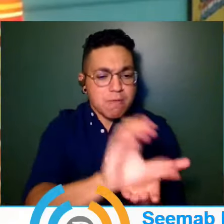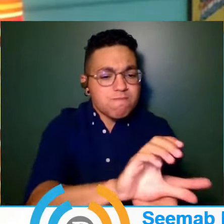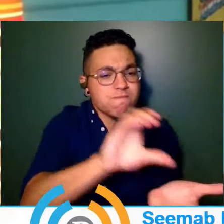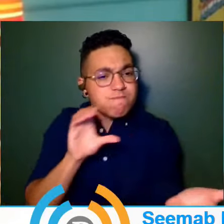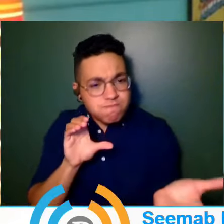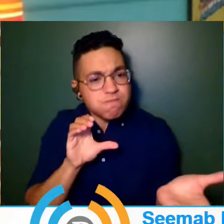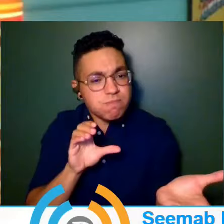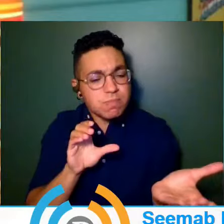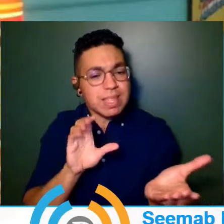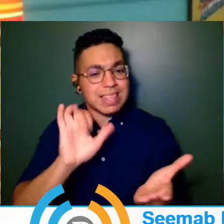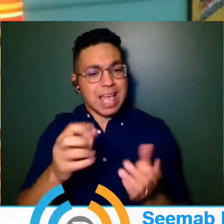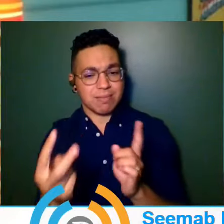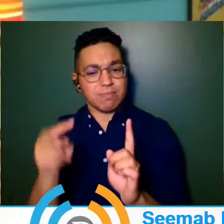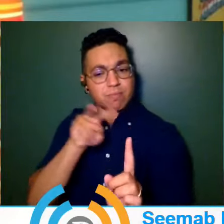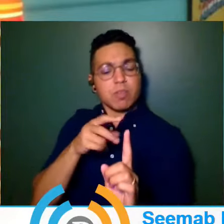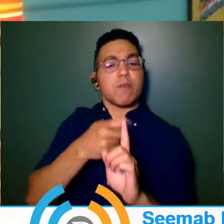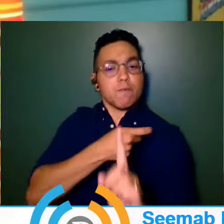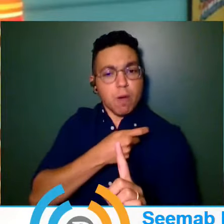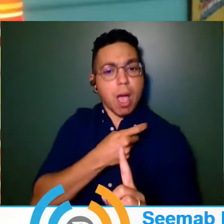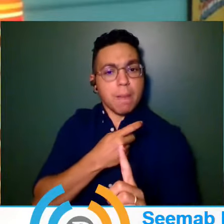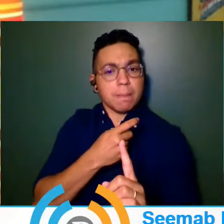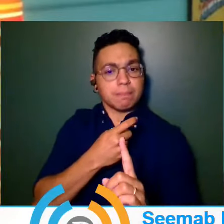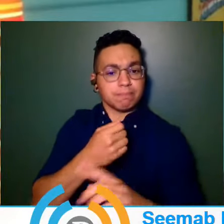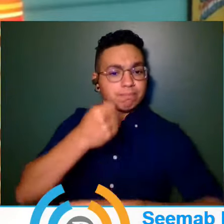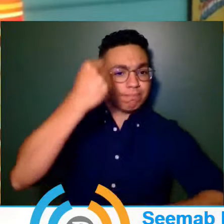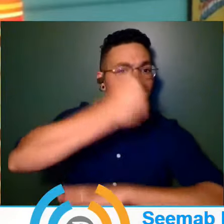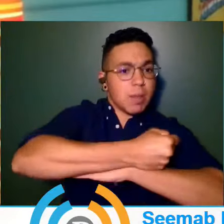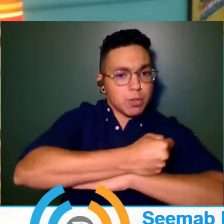that's abolitionist. Um,